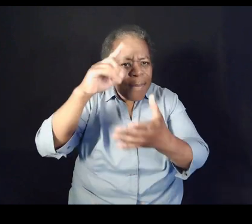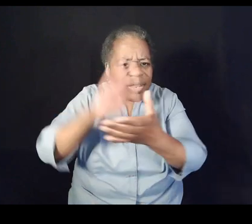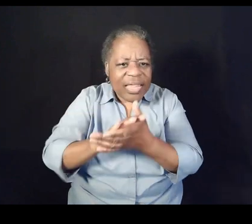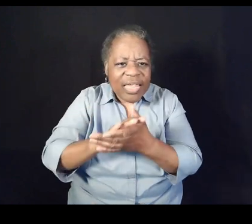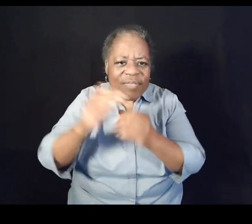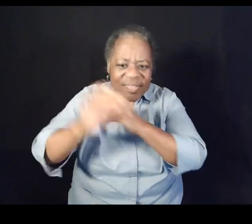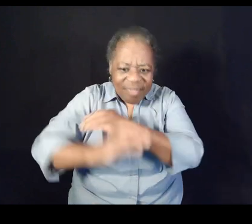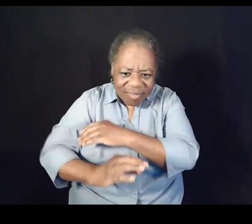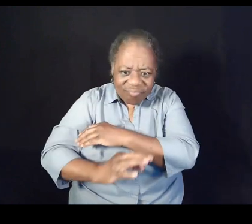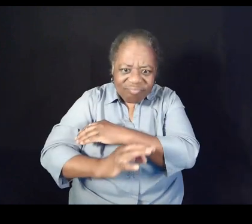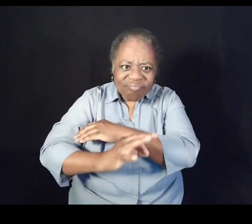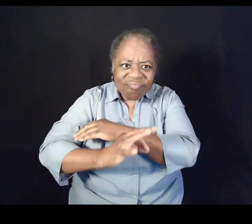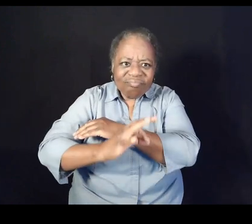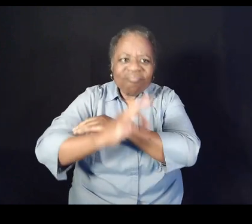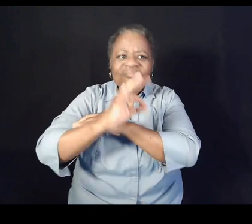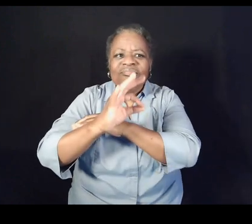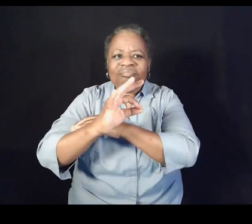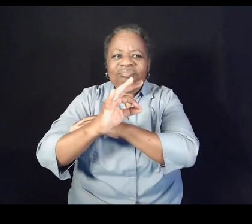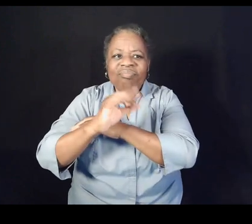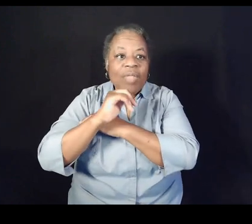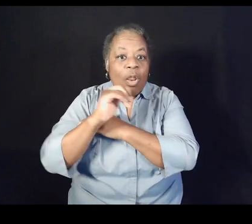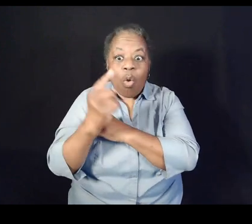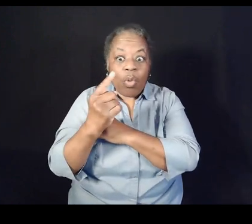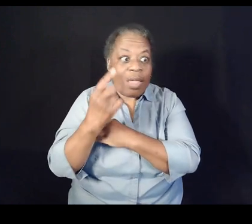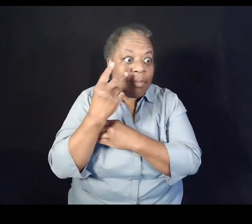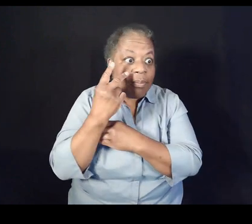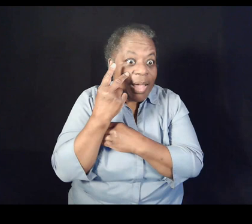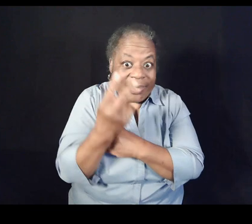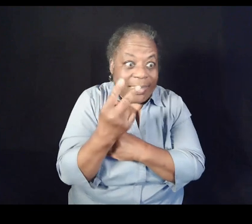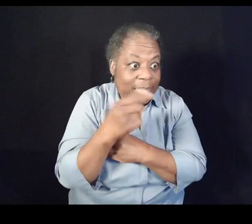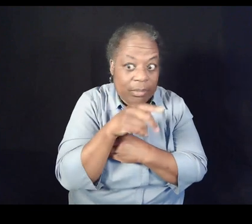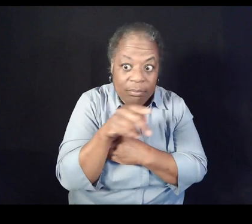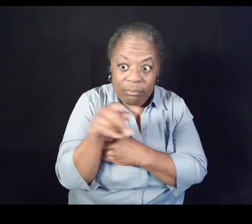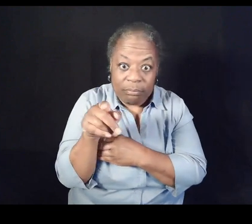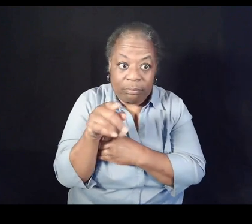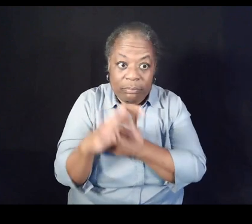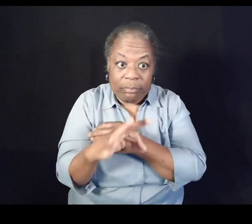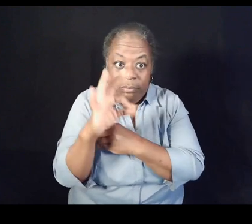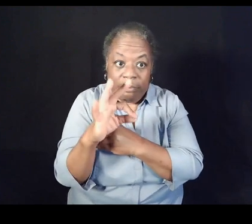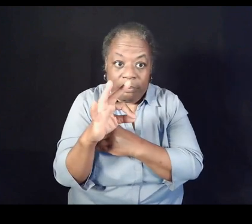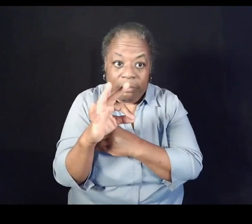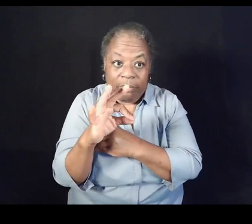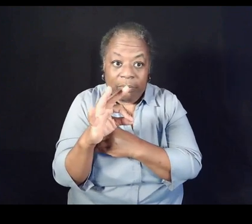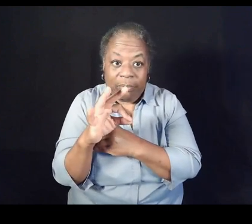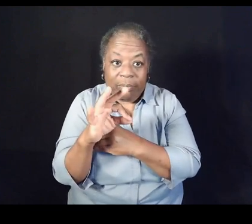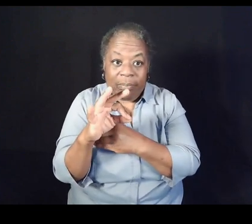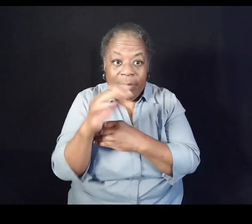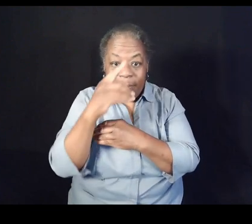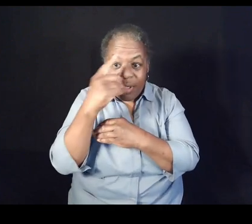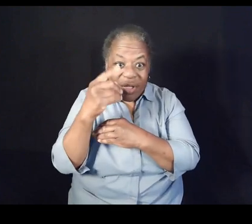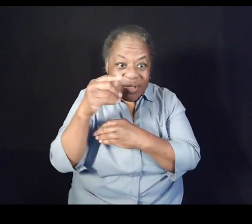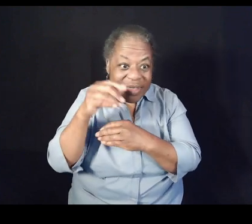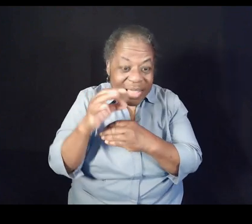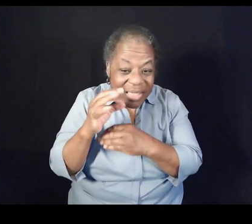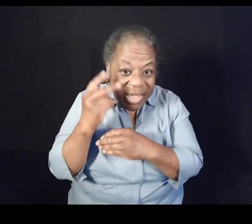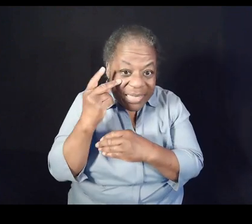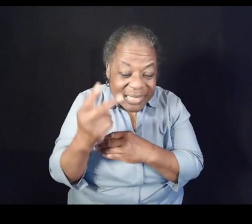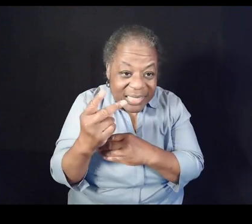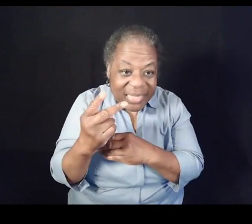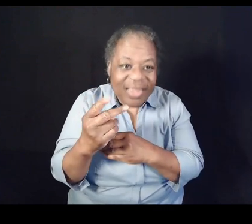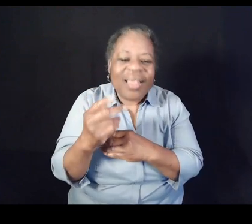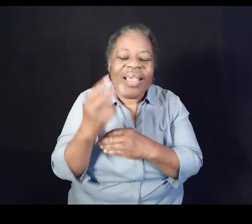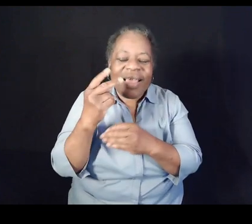risen, not only because I see it, but because by it, I see everything else."